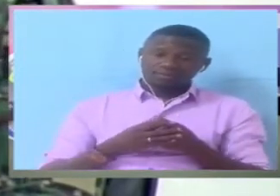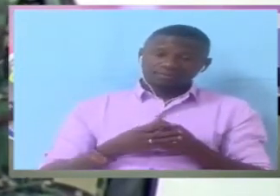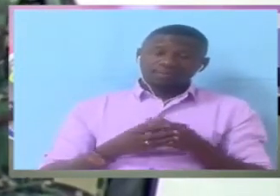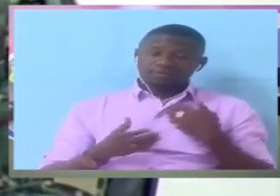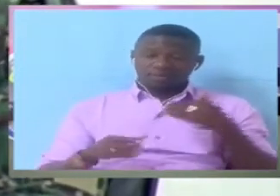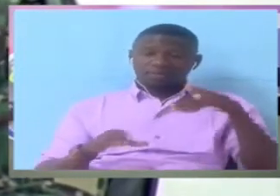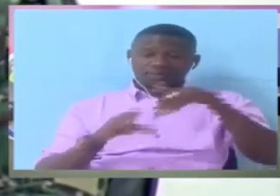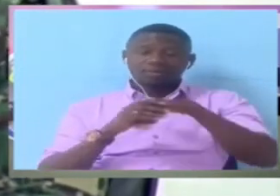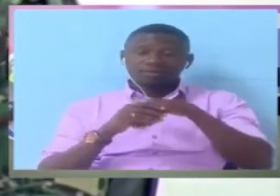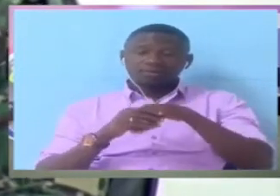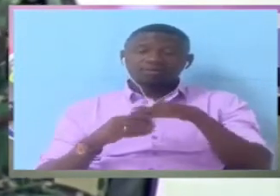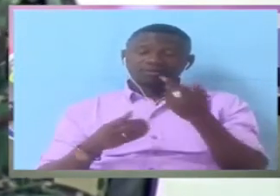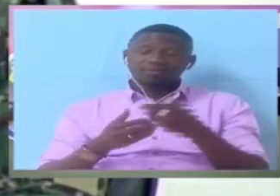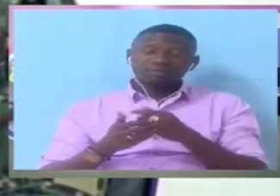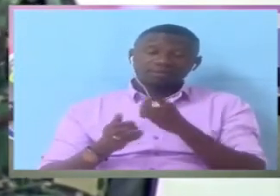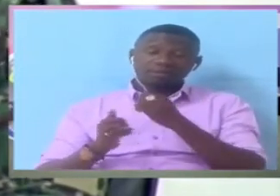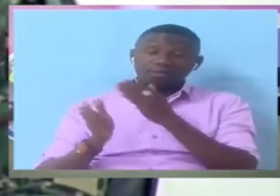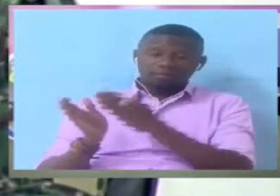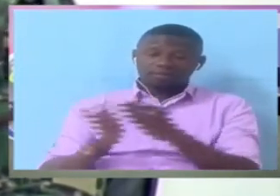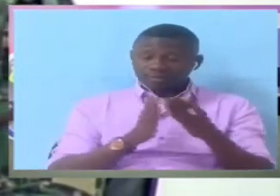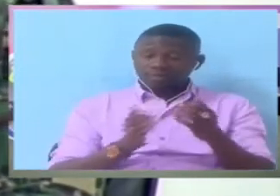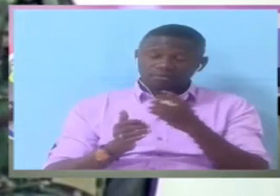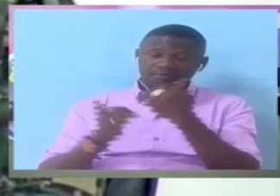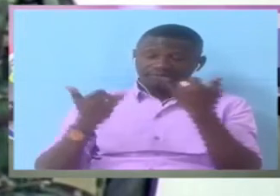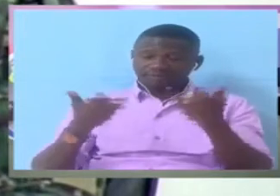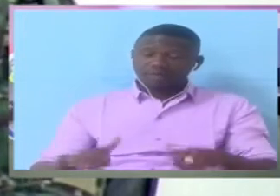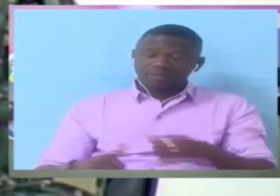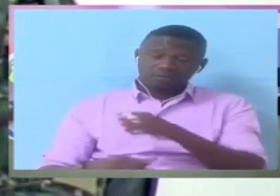I'm part and parcel of the coup.